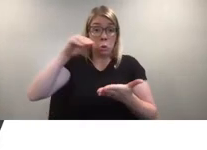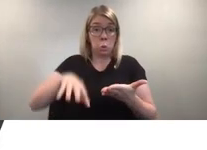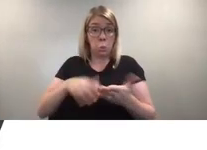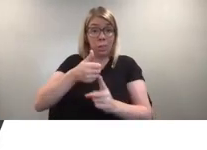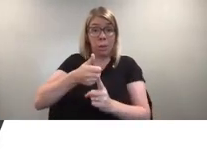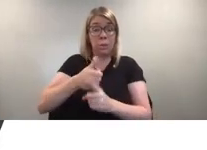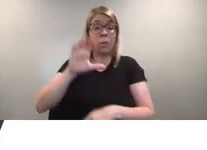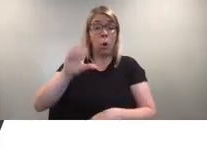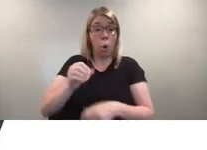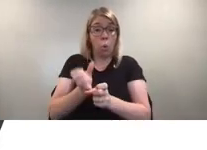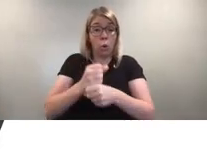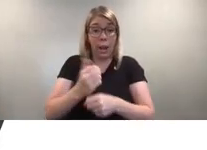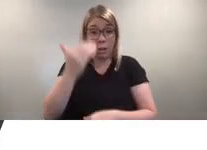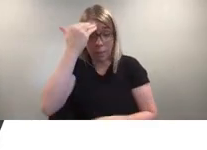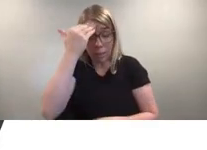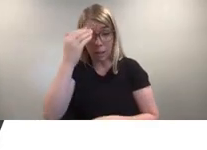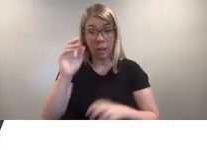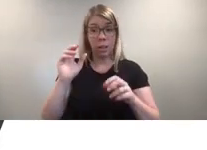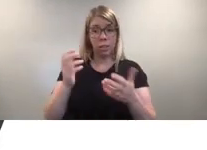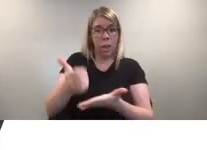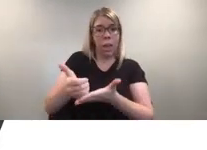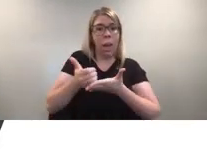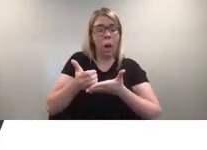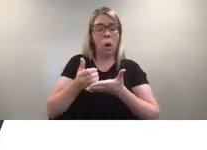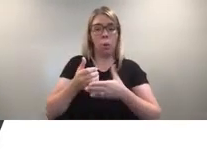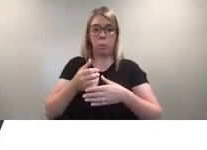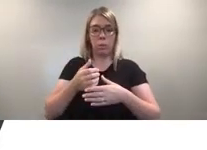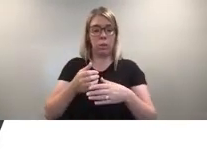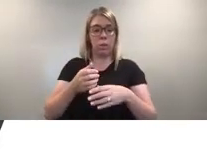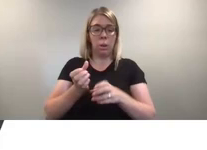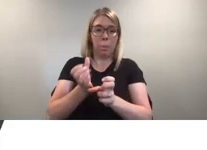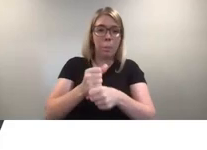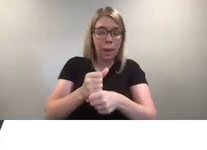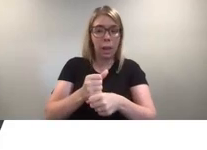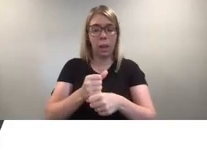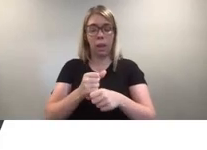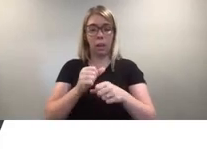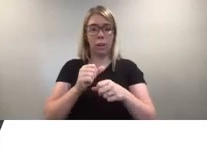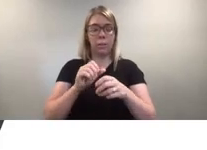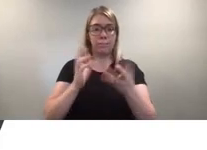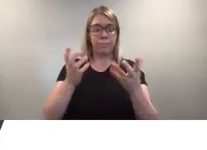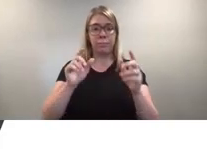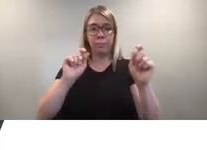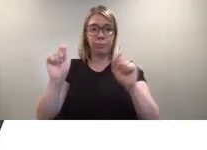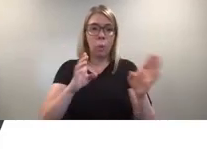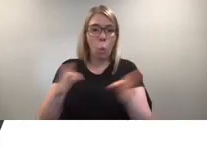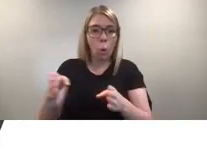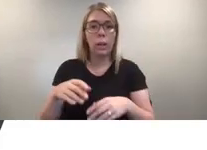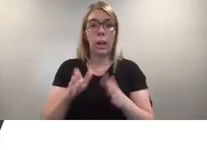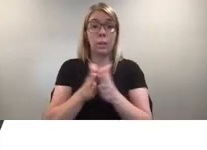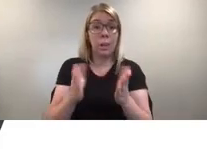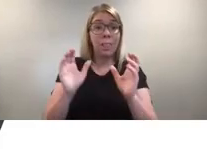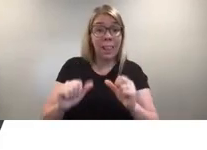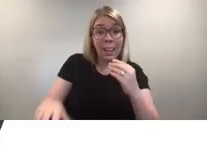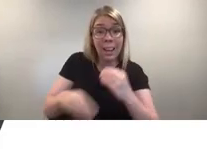to experience the form and structure and process of writing a textbook, which they can then put on a resume or CV and